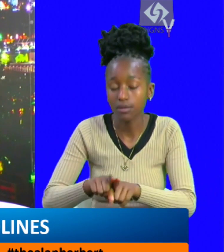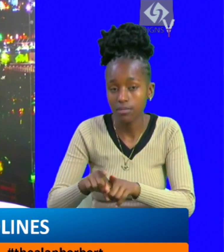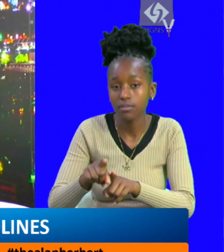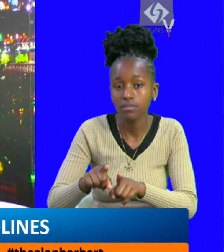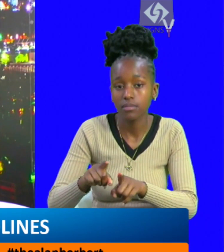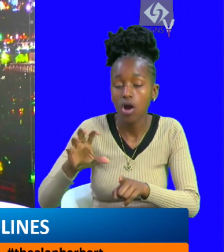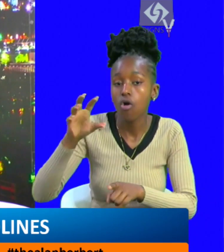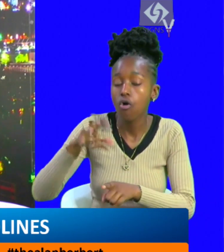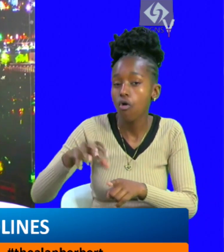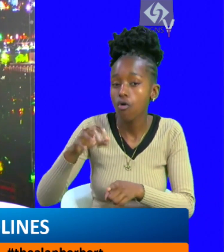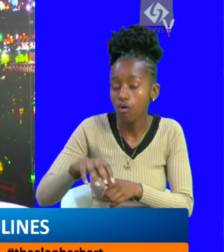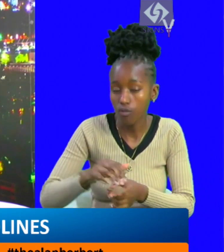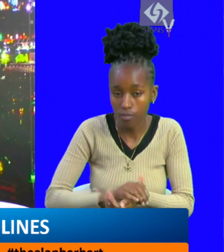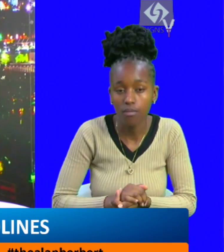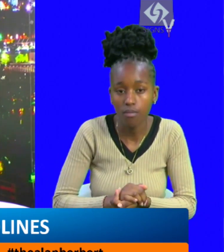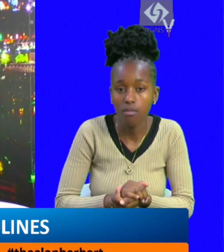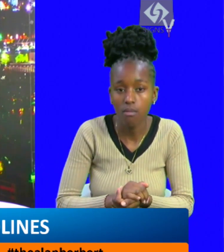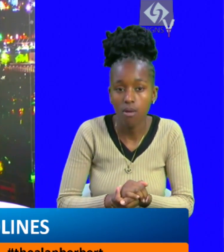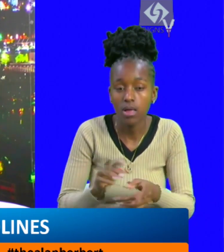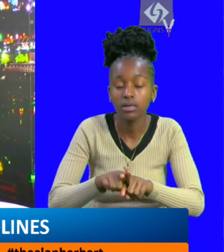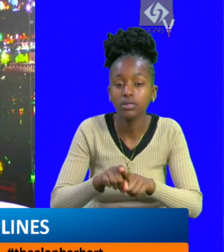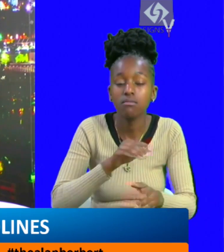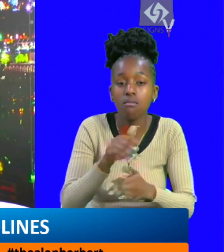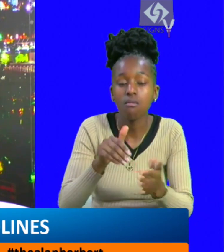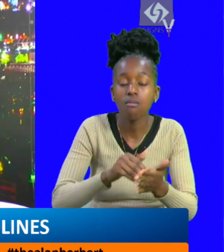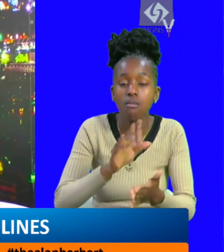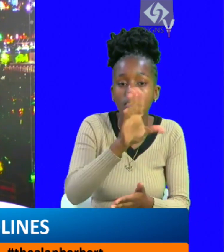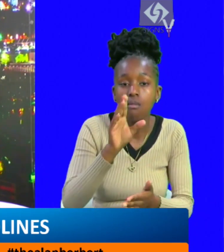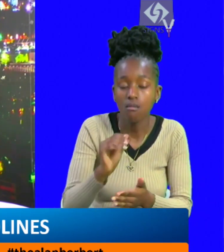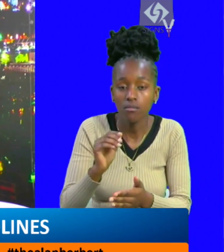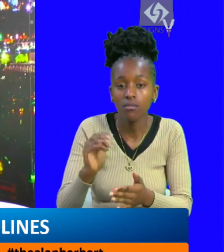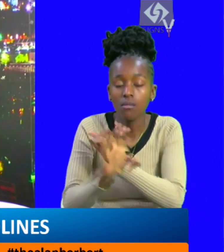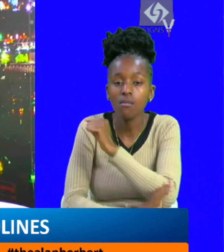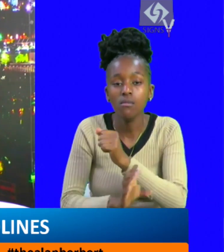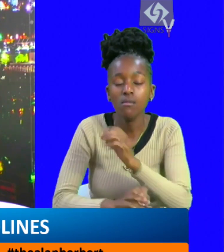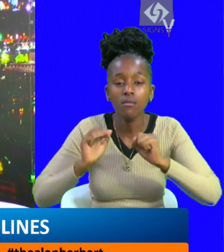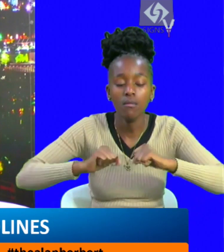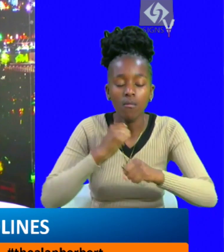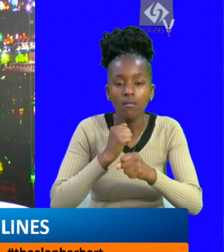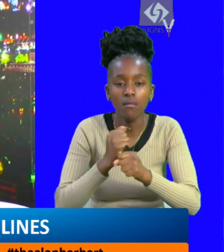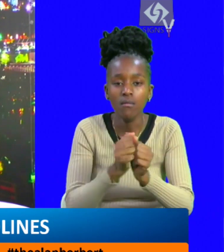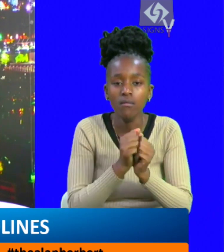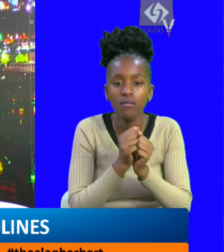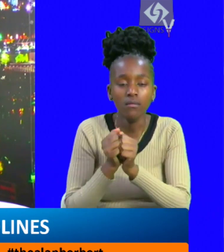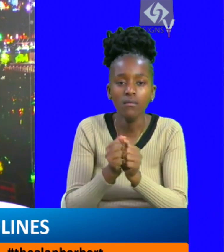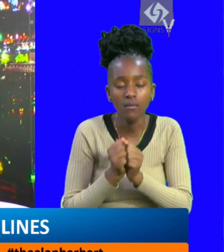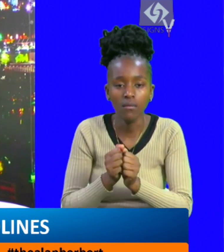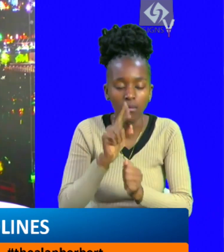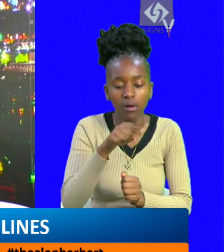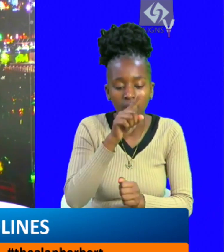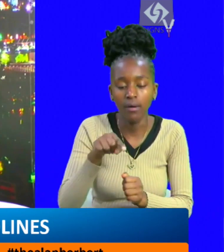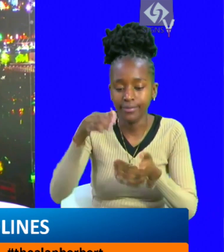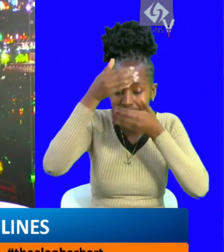nyuma. Hawa wanataka kuogota 10 million signatures ndio Ruto atolewe kwa